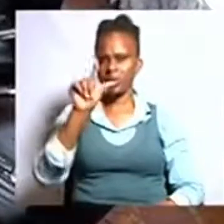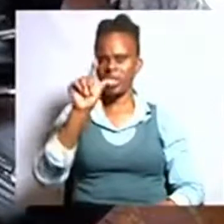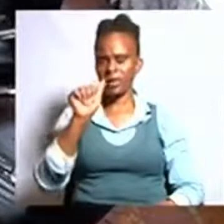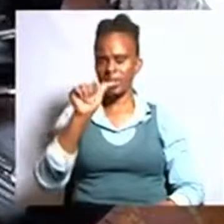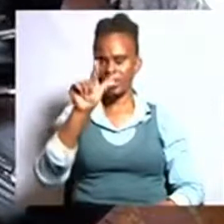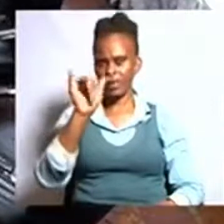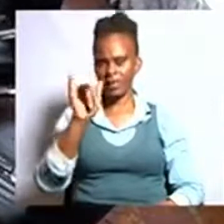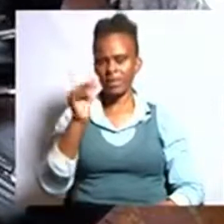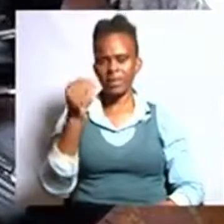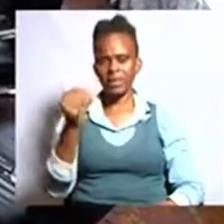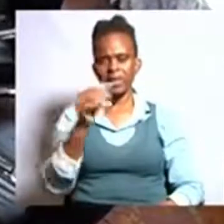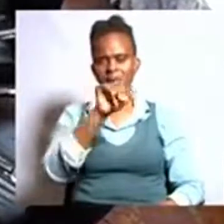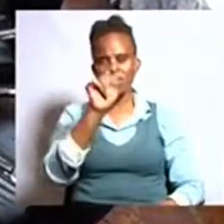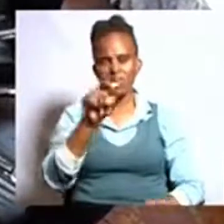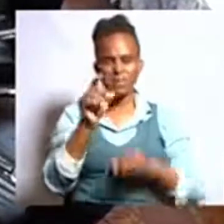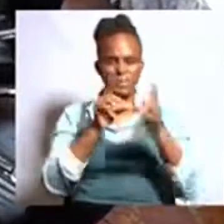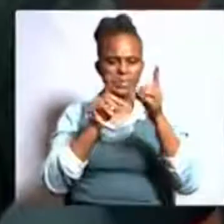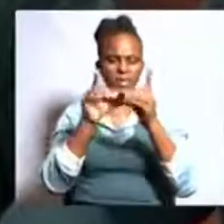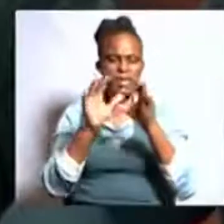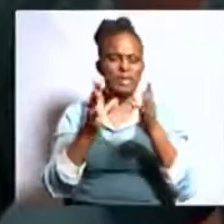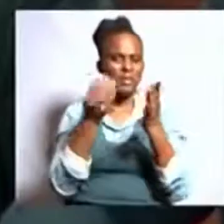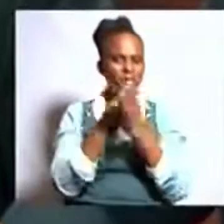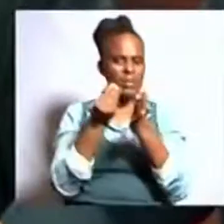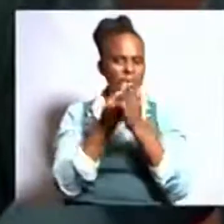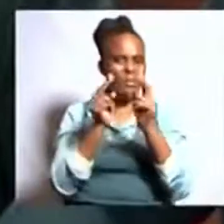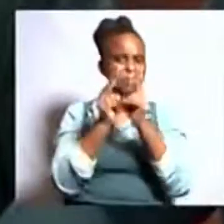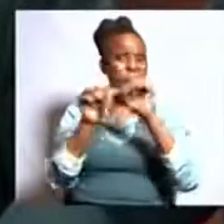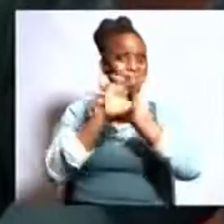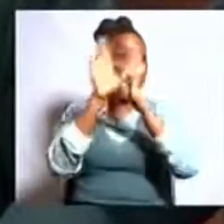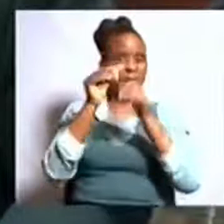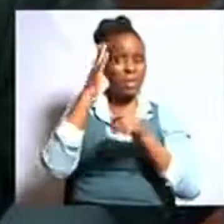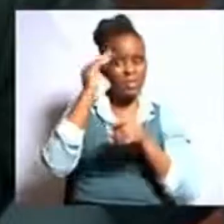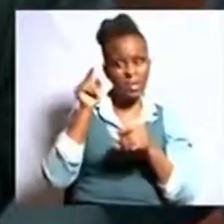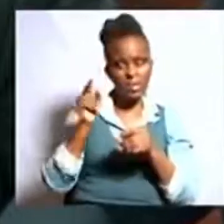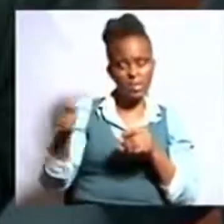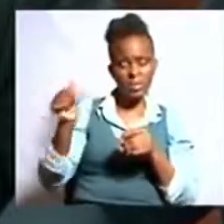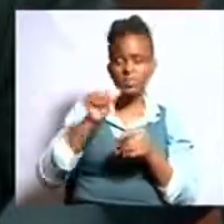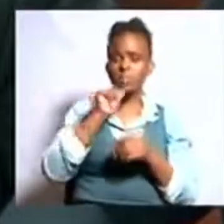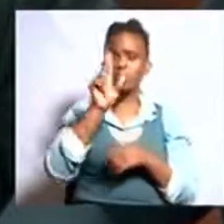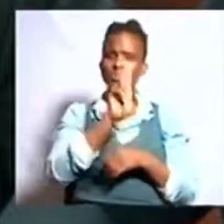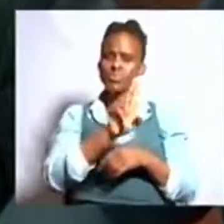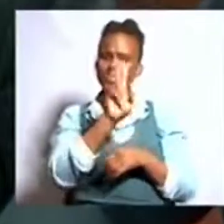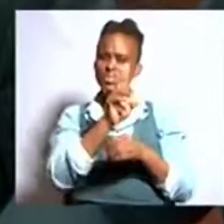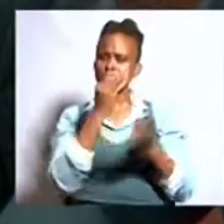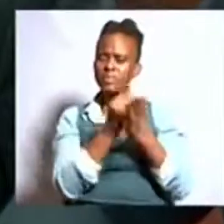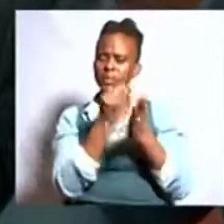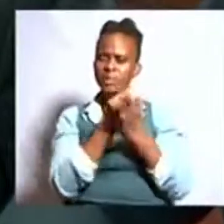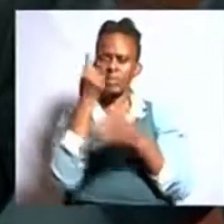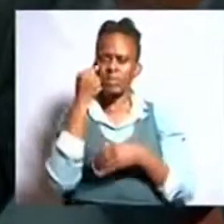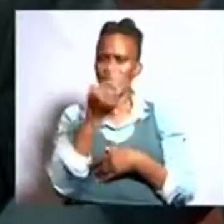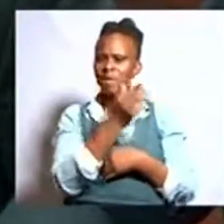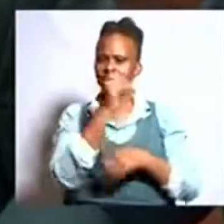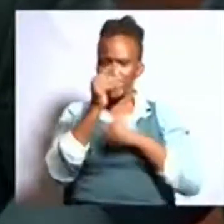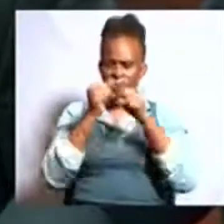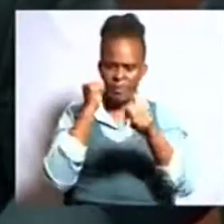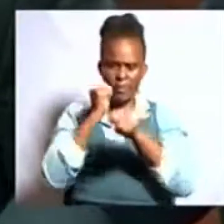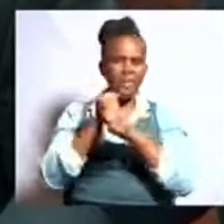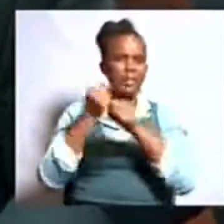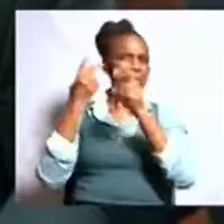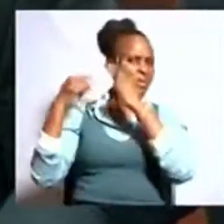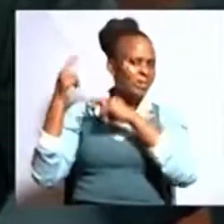The question, Director of Finance, is very clear. Why didn't you spend the money for the year under